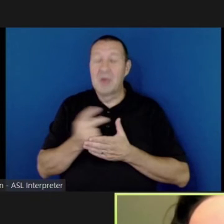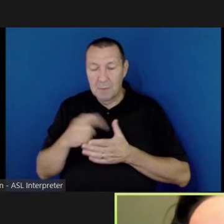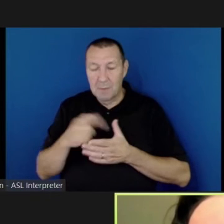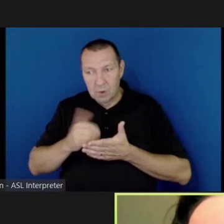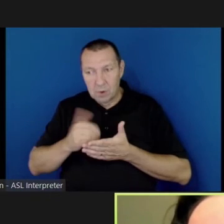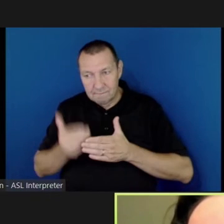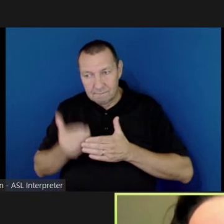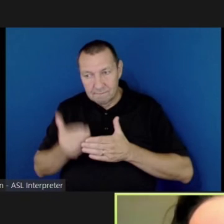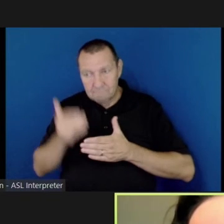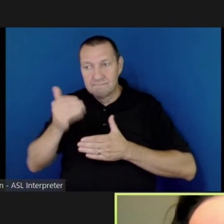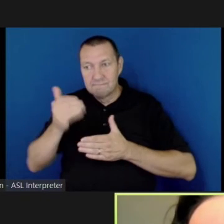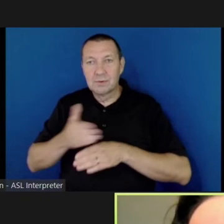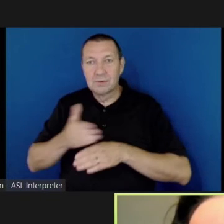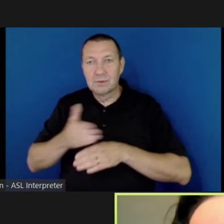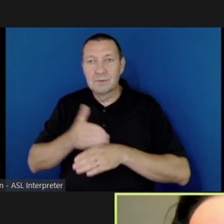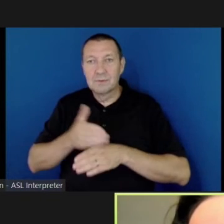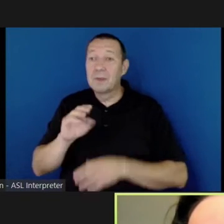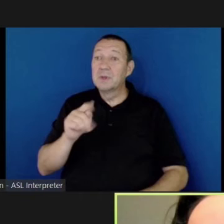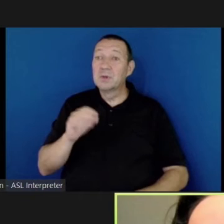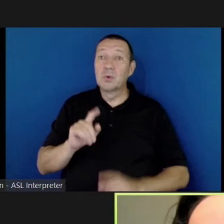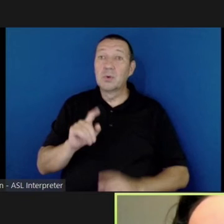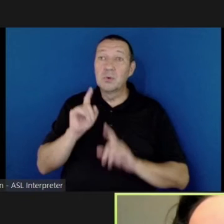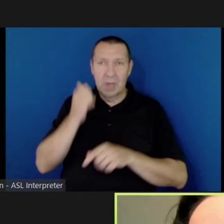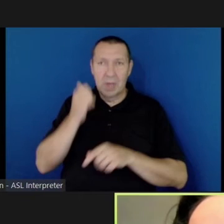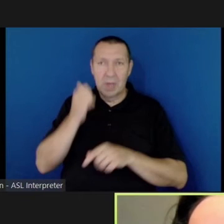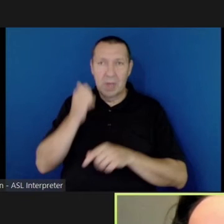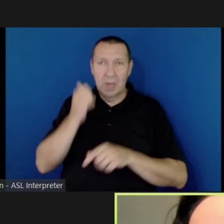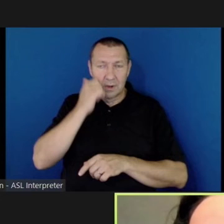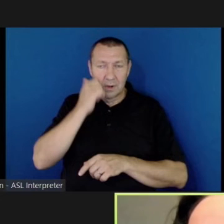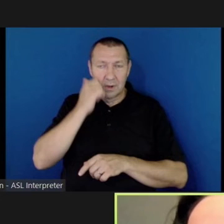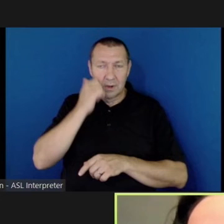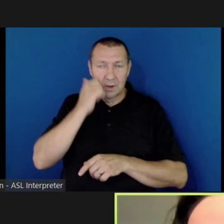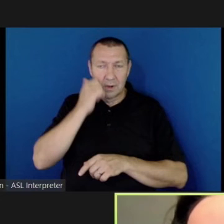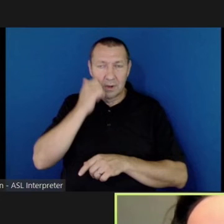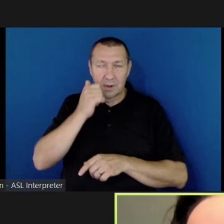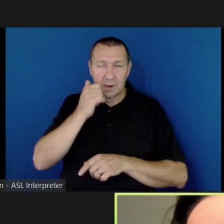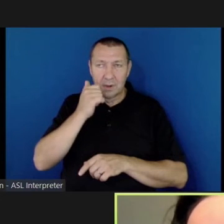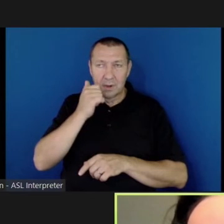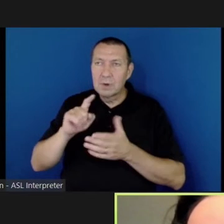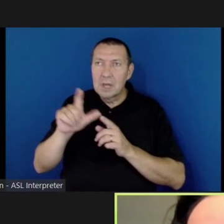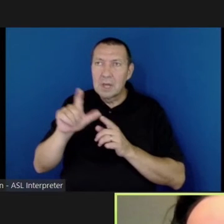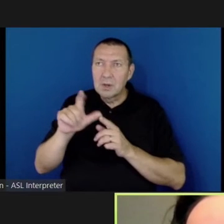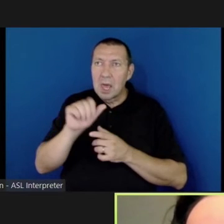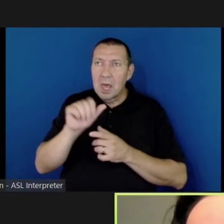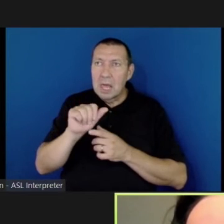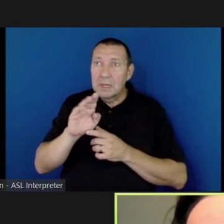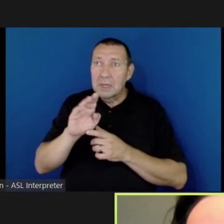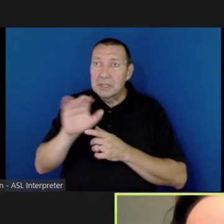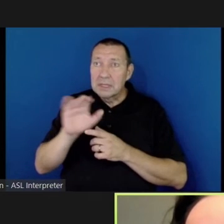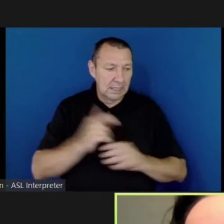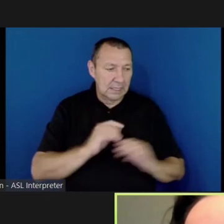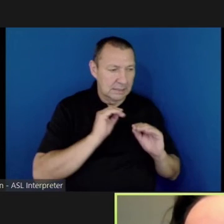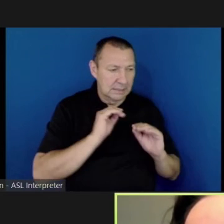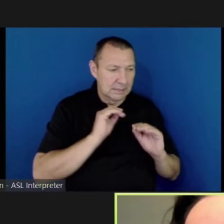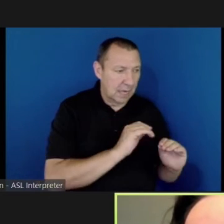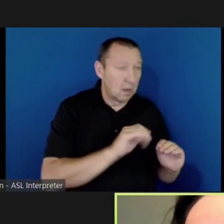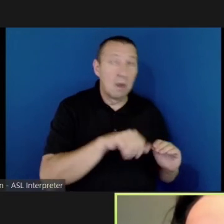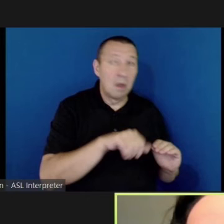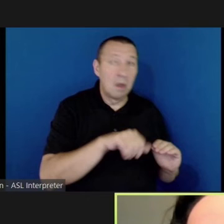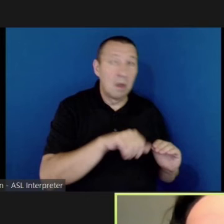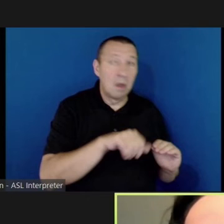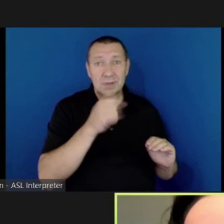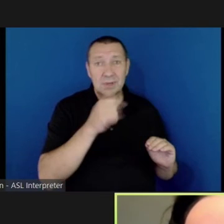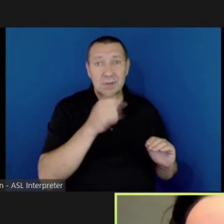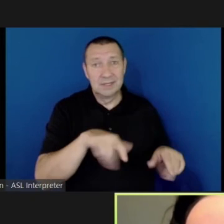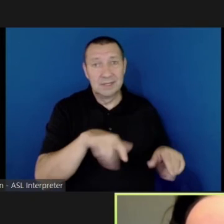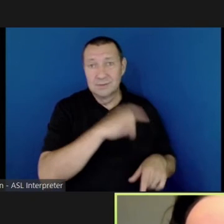Mateo participated every day and learned to teach letters of the alphabet to neighbors who didn't know how to read yet,